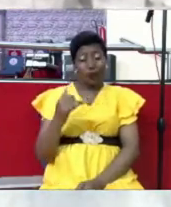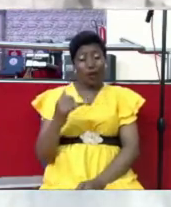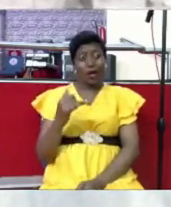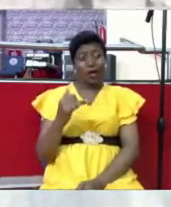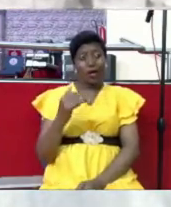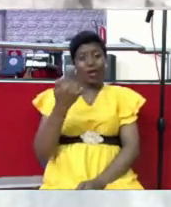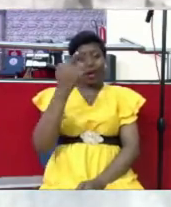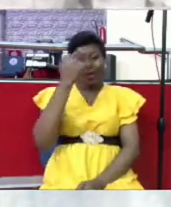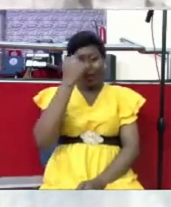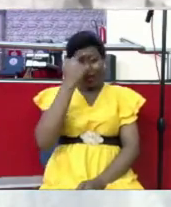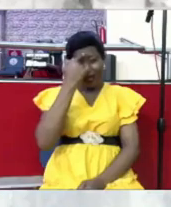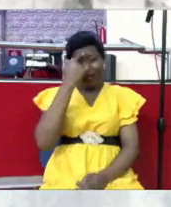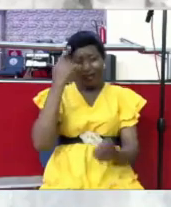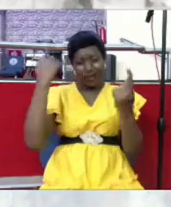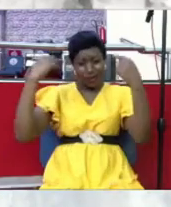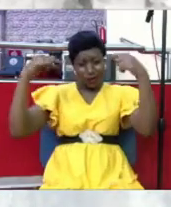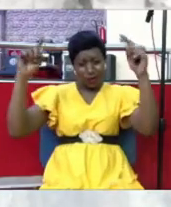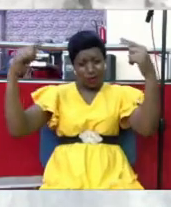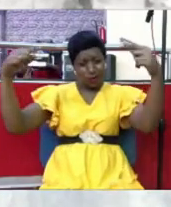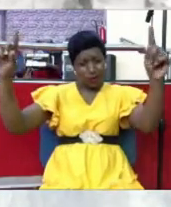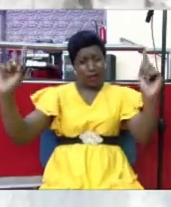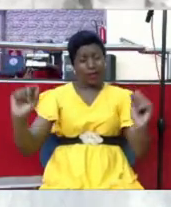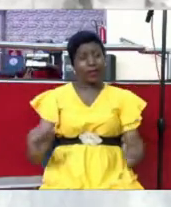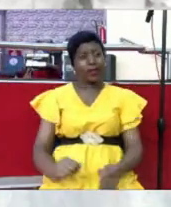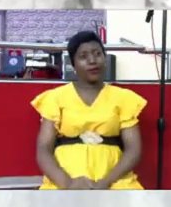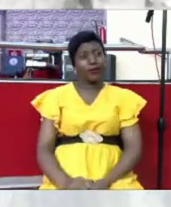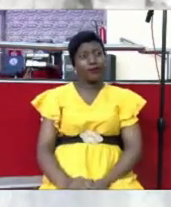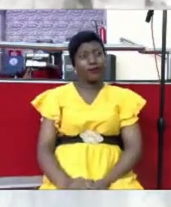are prospering? Have